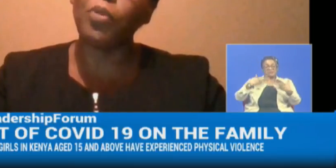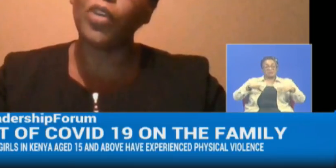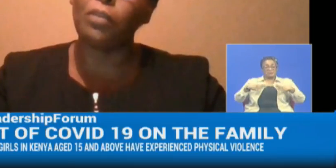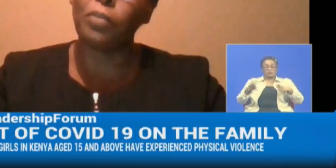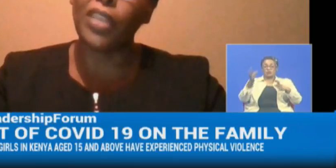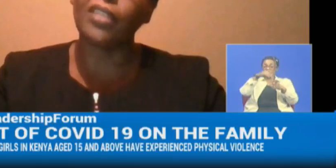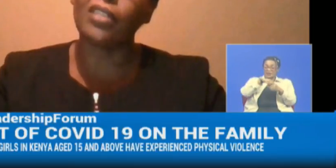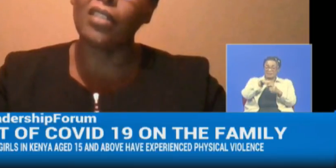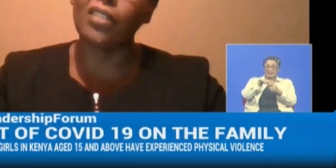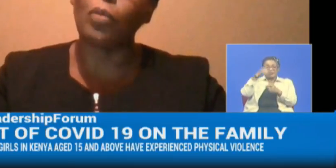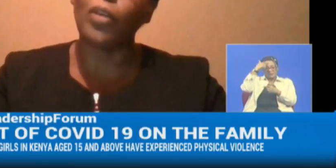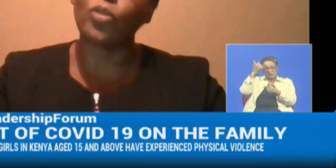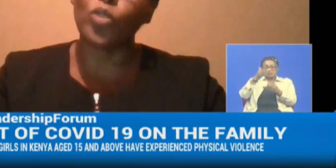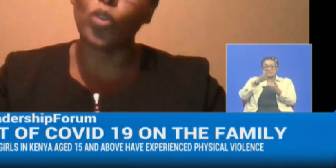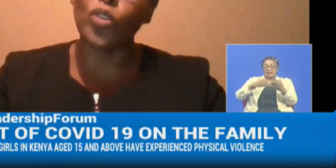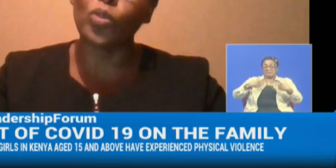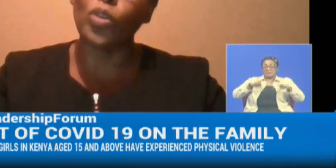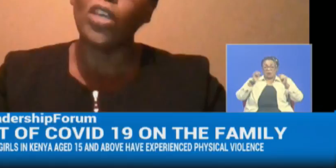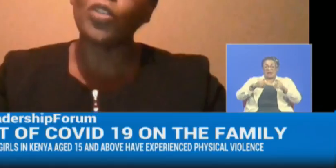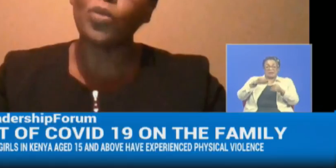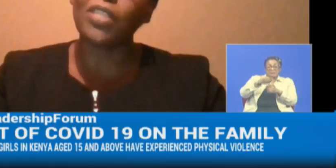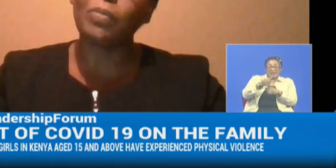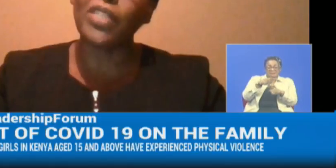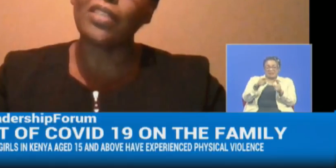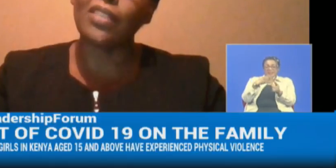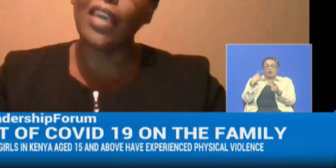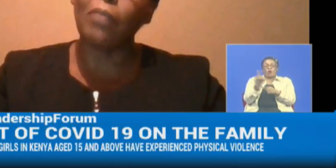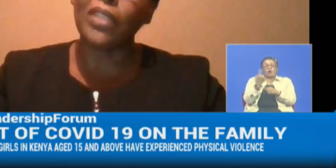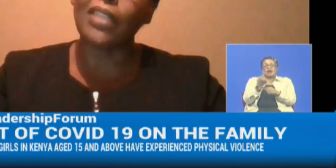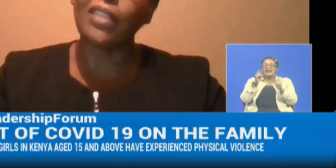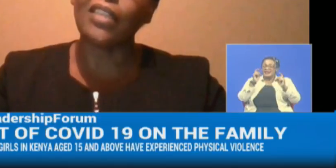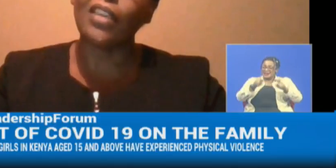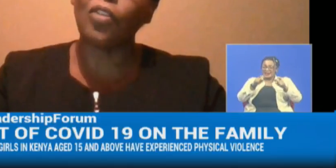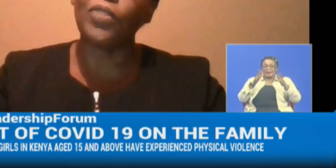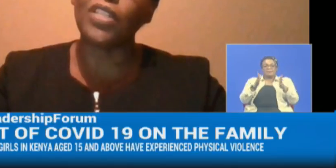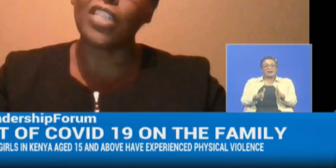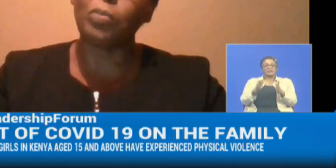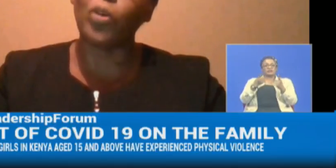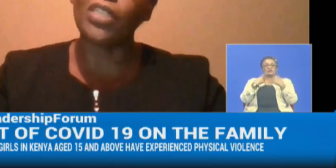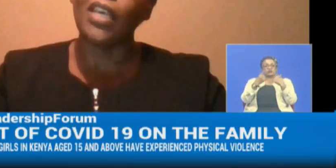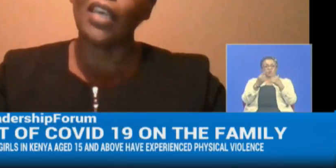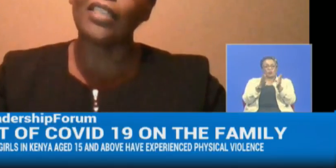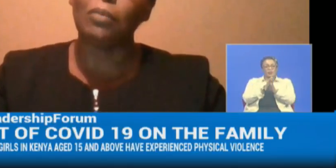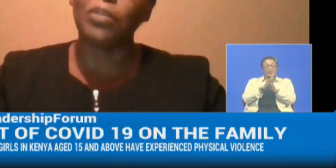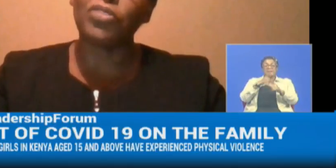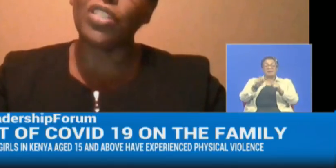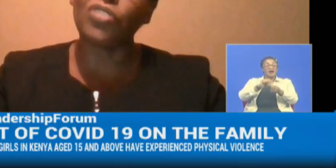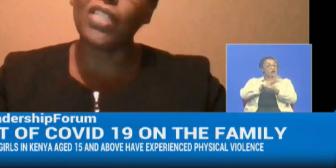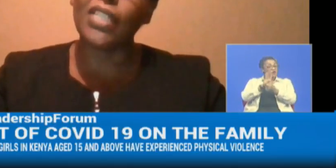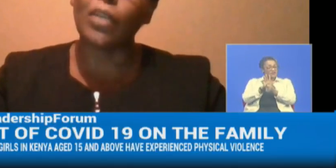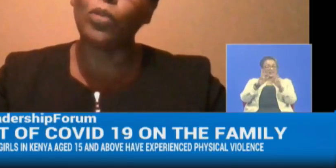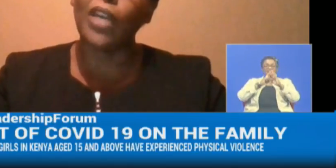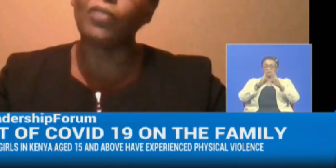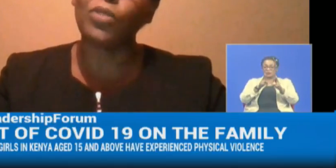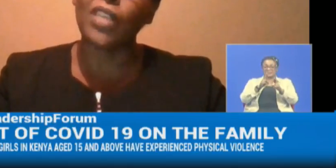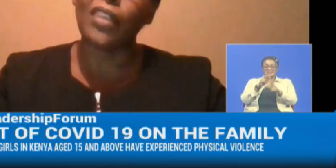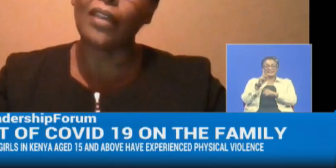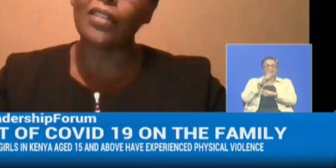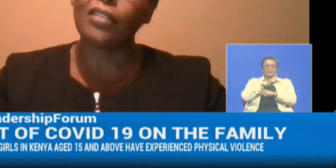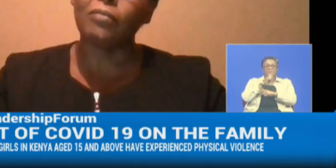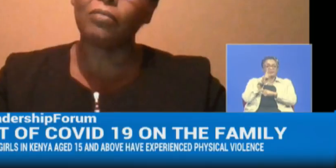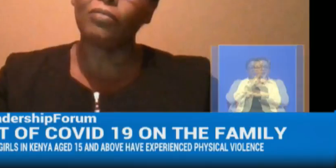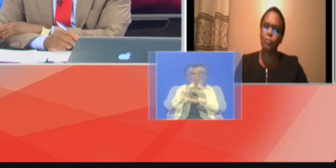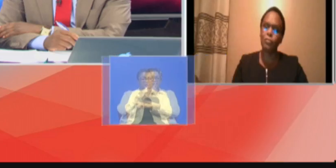some people can pay, they just need someone to talk to. So the space is there, but I think in the COVID response, it's a bit restricted, I would have to say